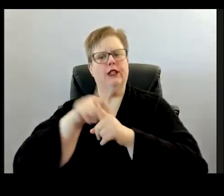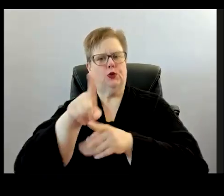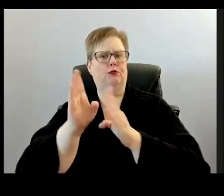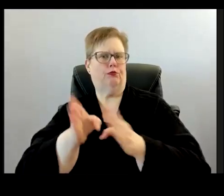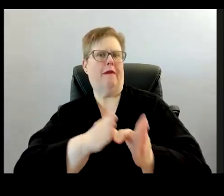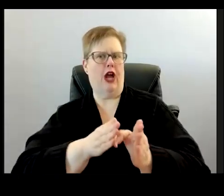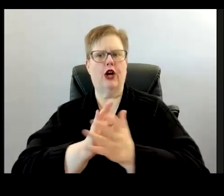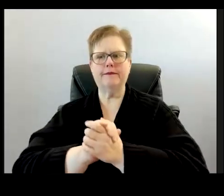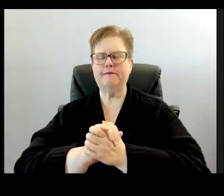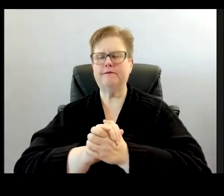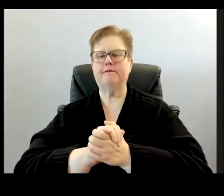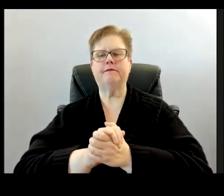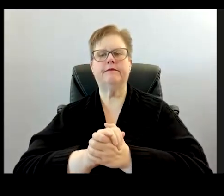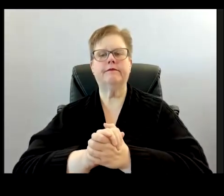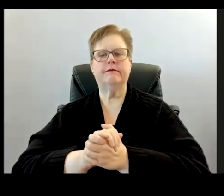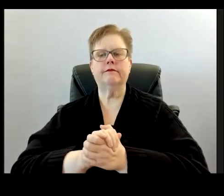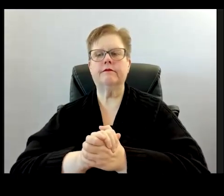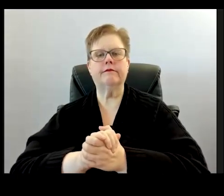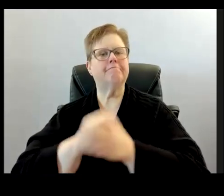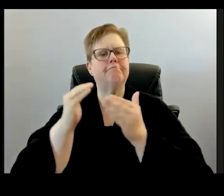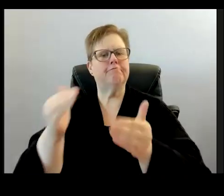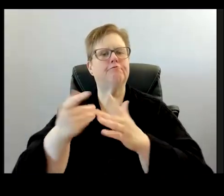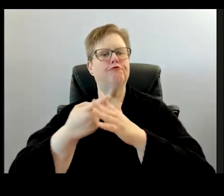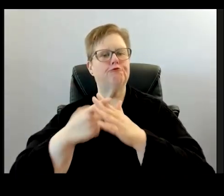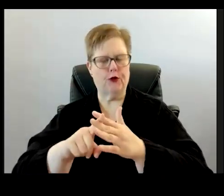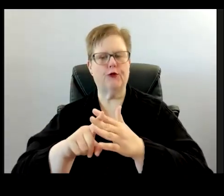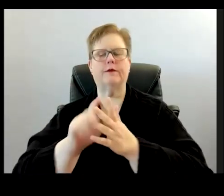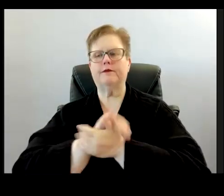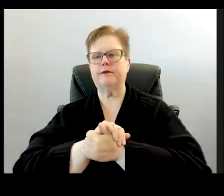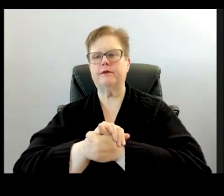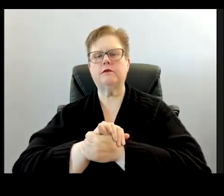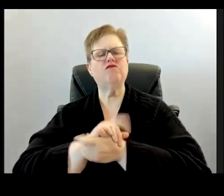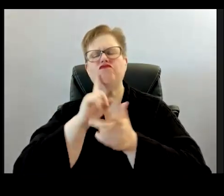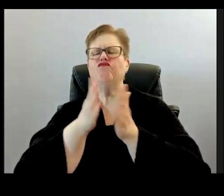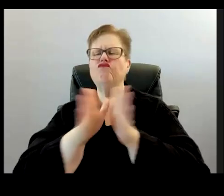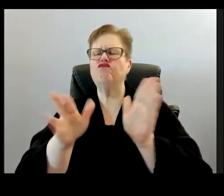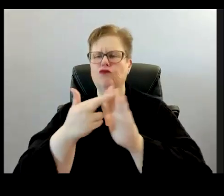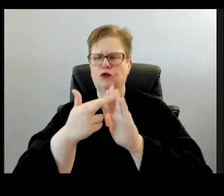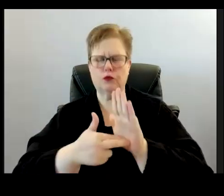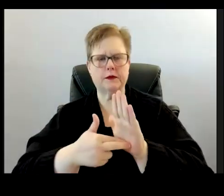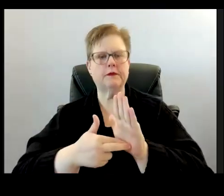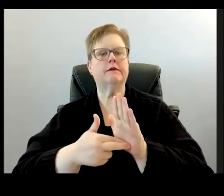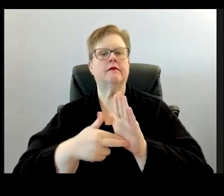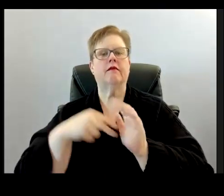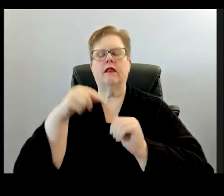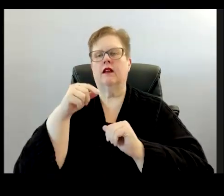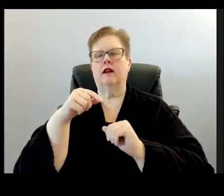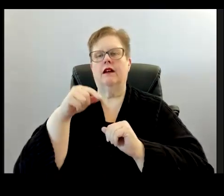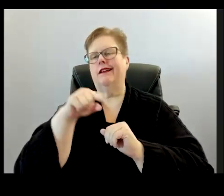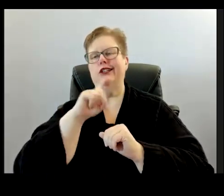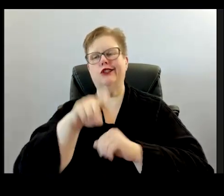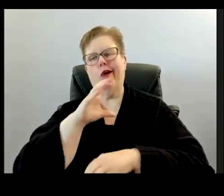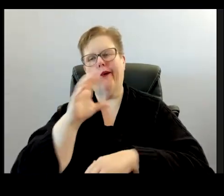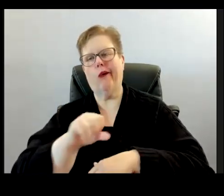prepare. So let's get started. Just some general rules. This should be old news to